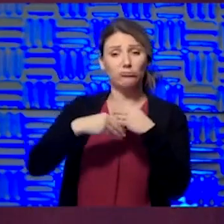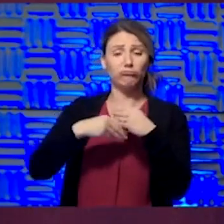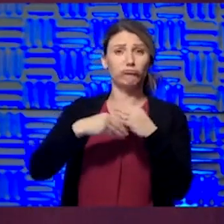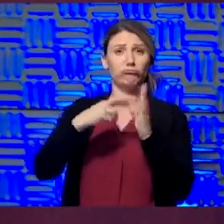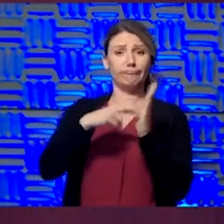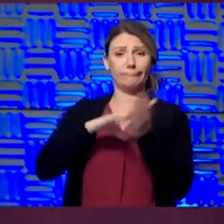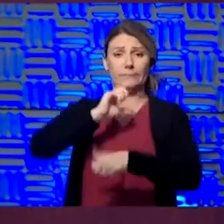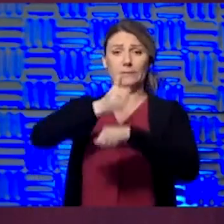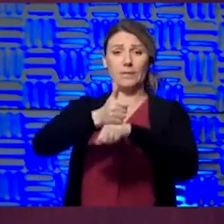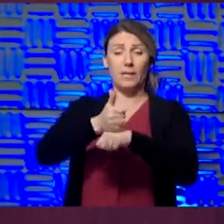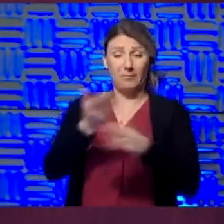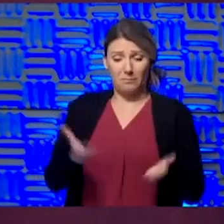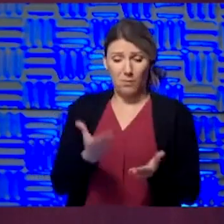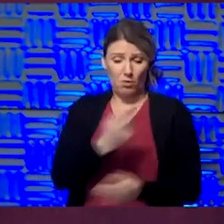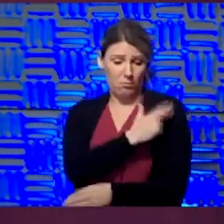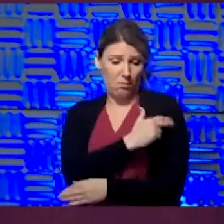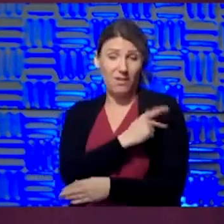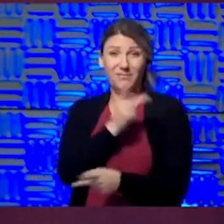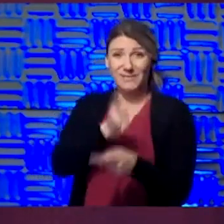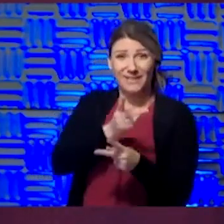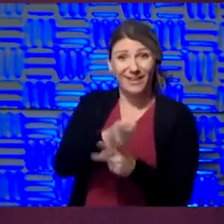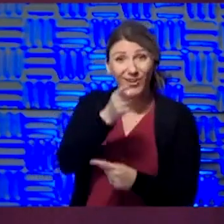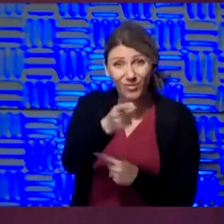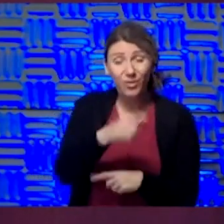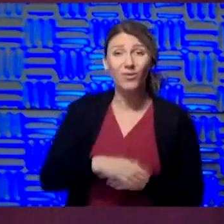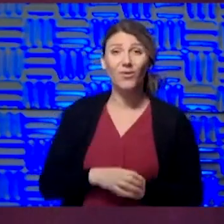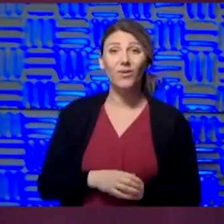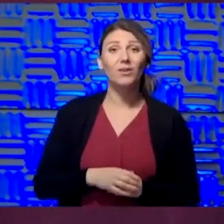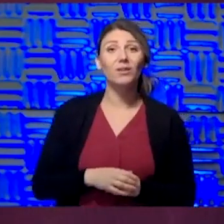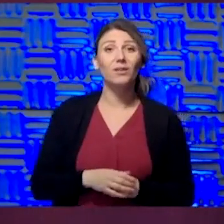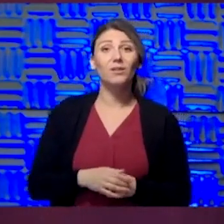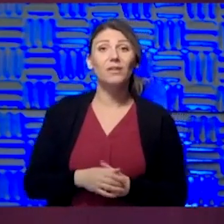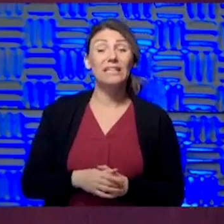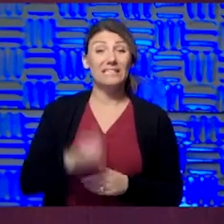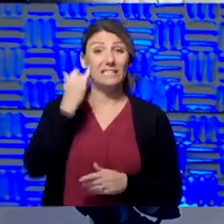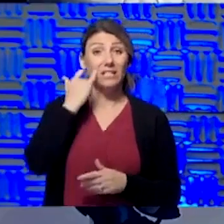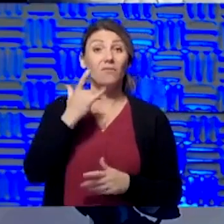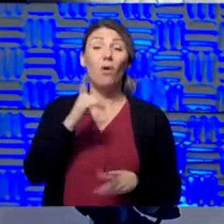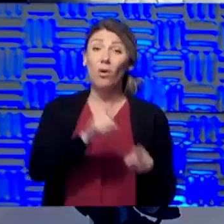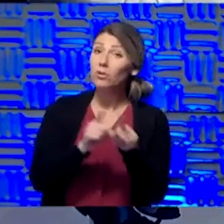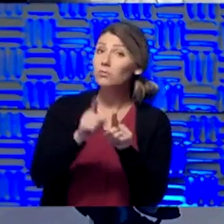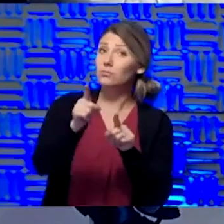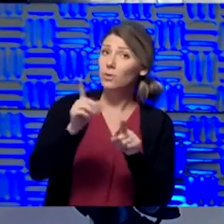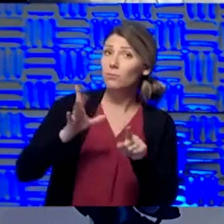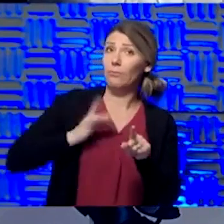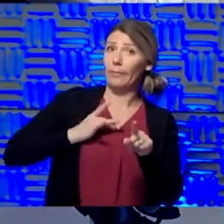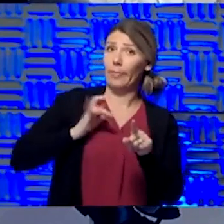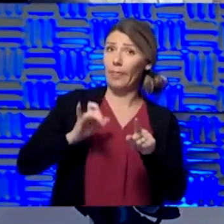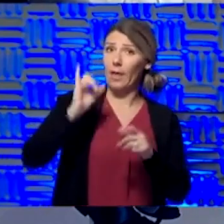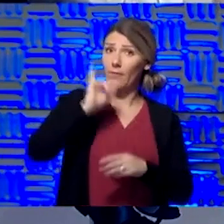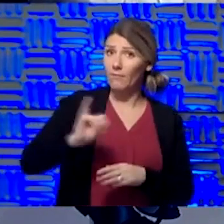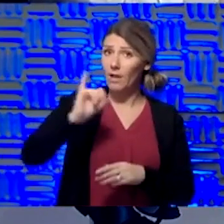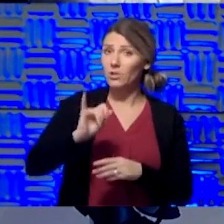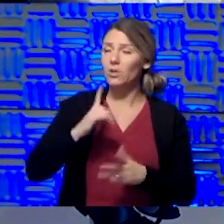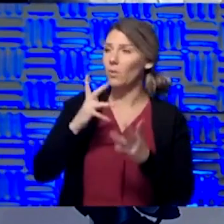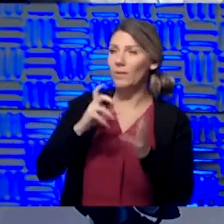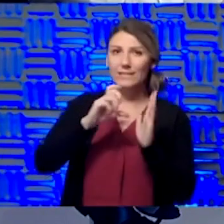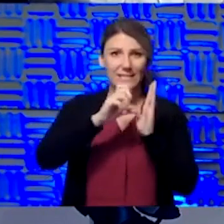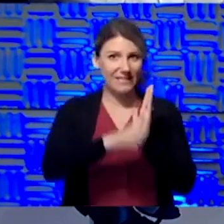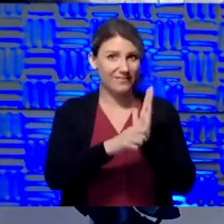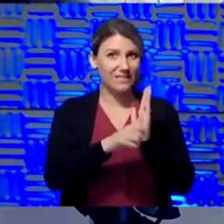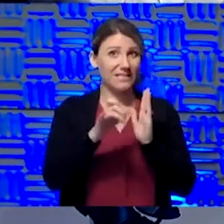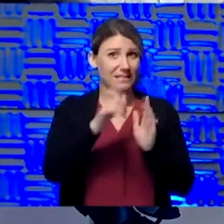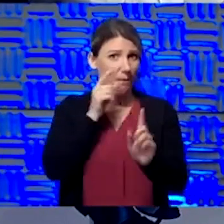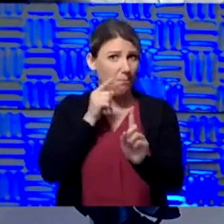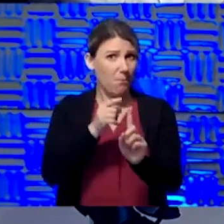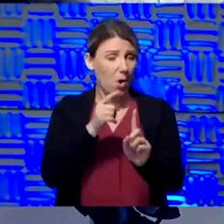in the hospital to take care of you without you acquiring the infection. Yeah, and I think it's important to emphasize that point. And before I have to pop